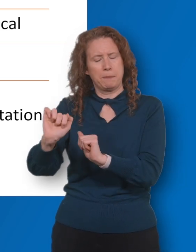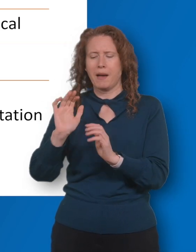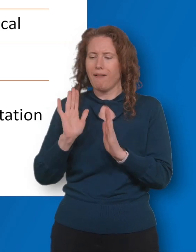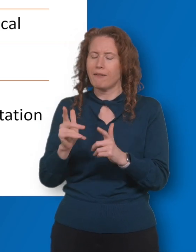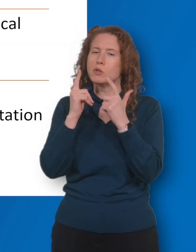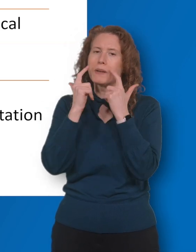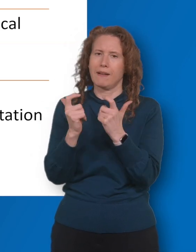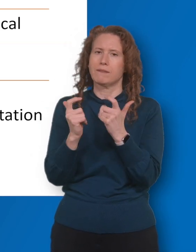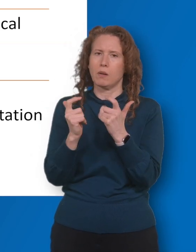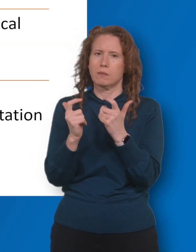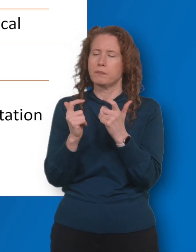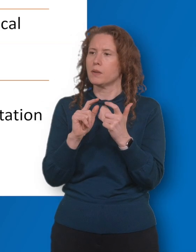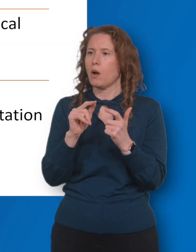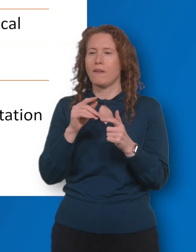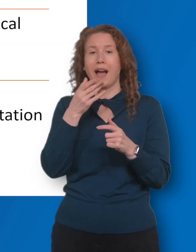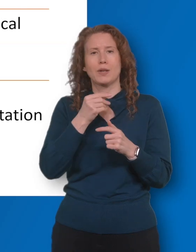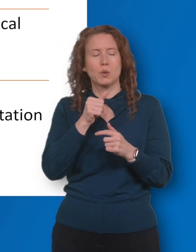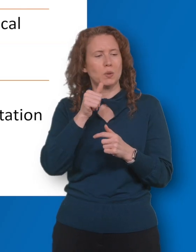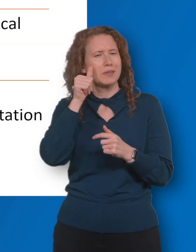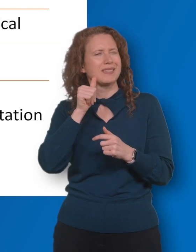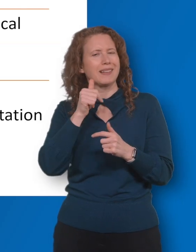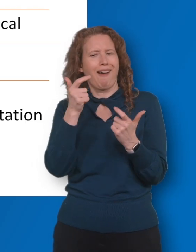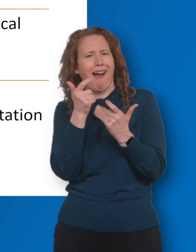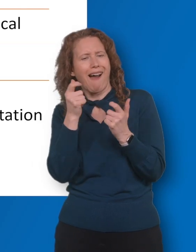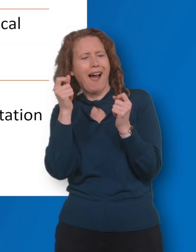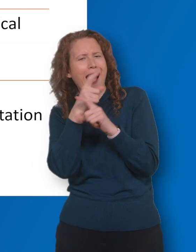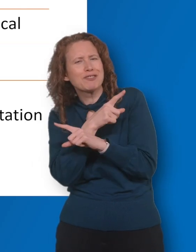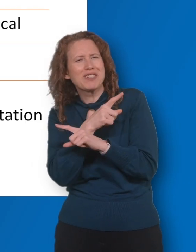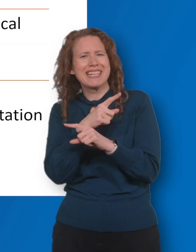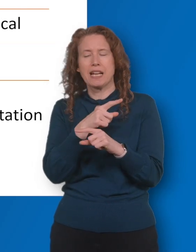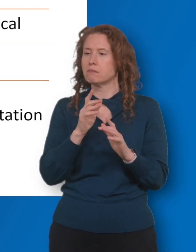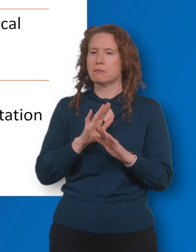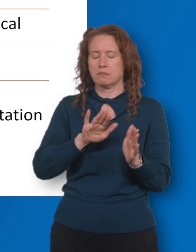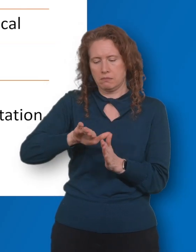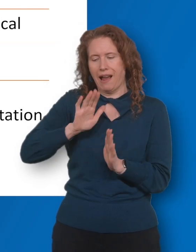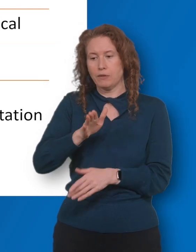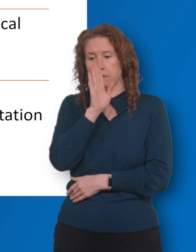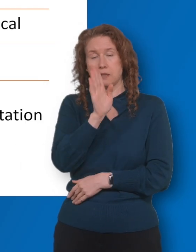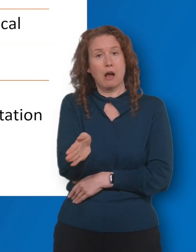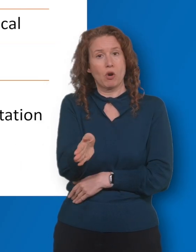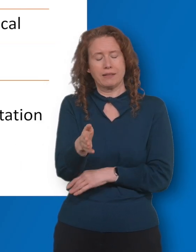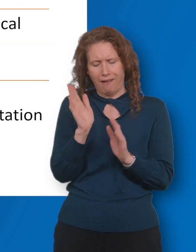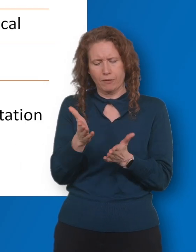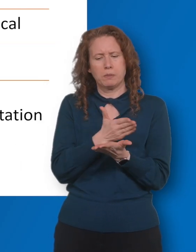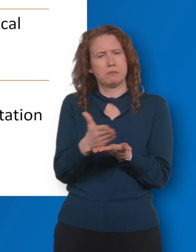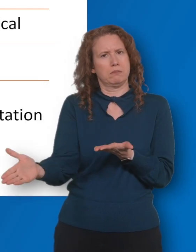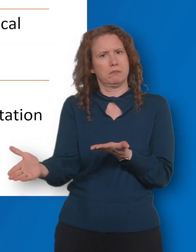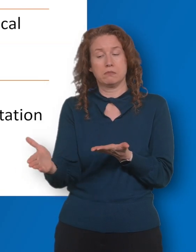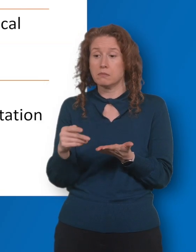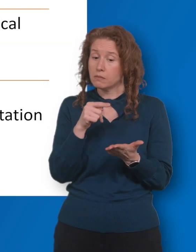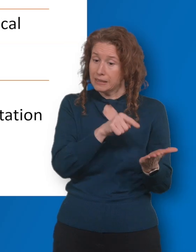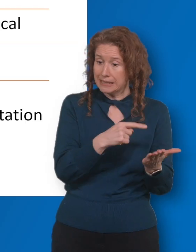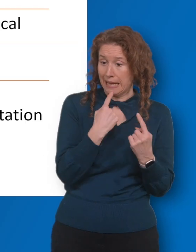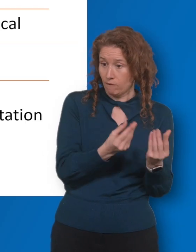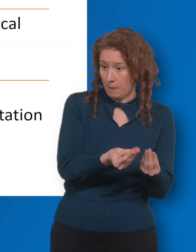about sarcasm and irony, and to be really direct in my communication about whether something is for